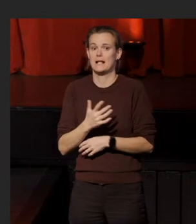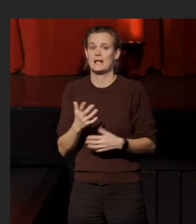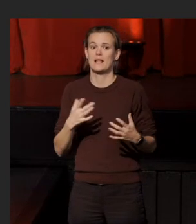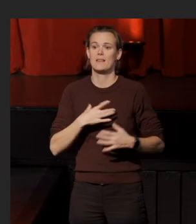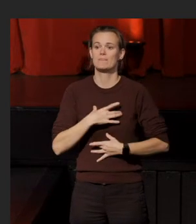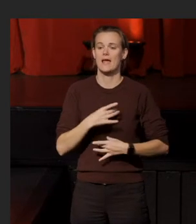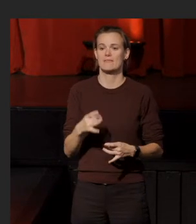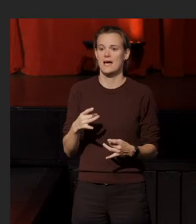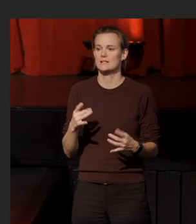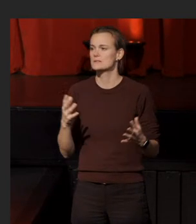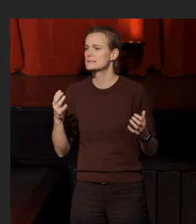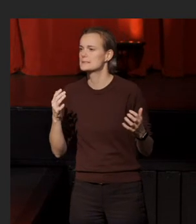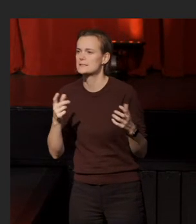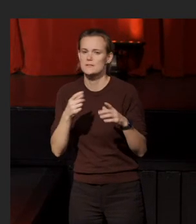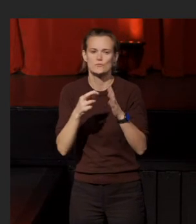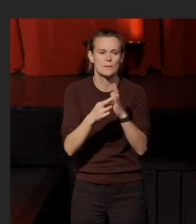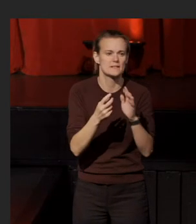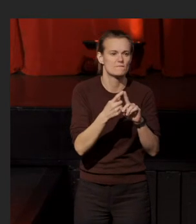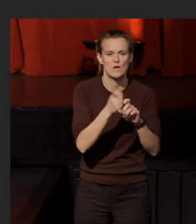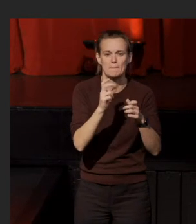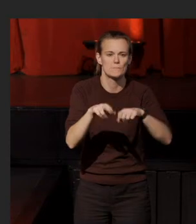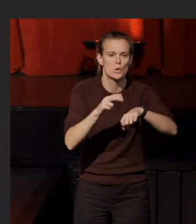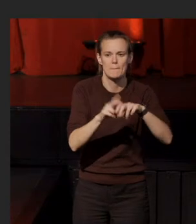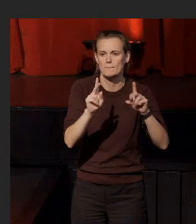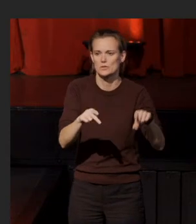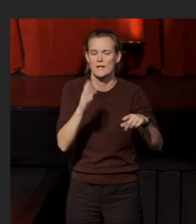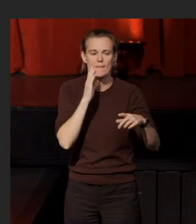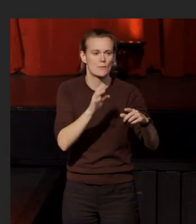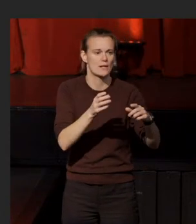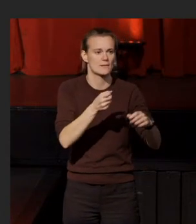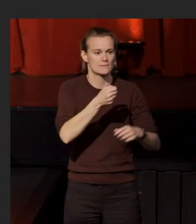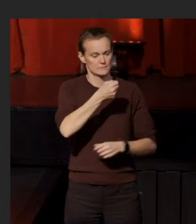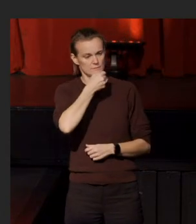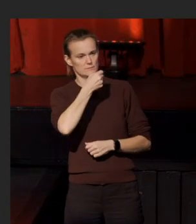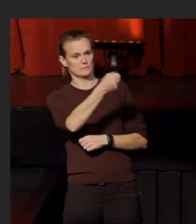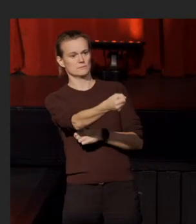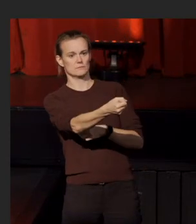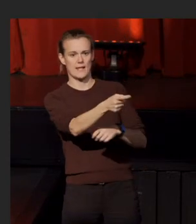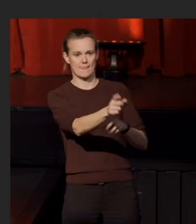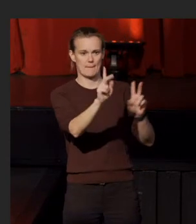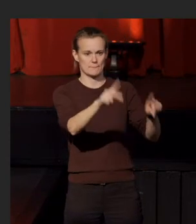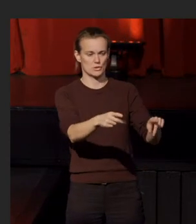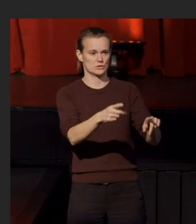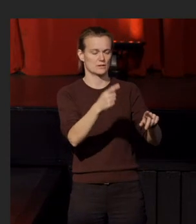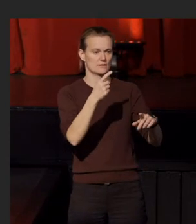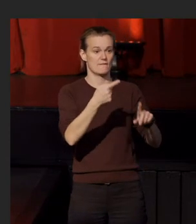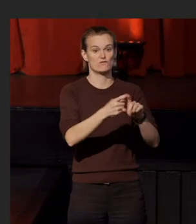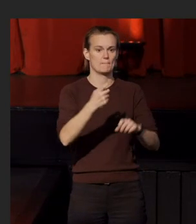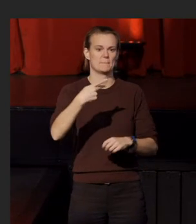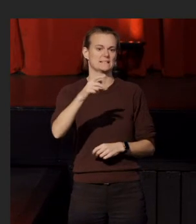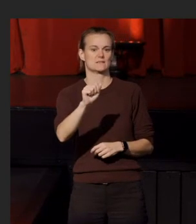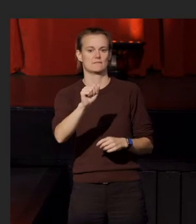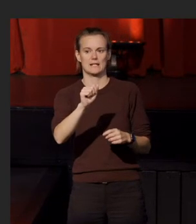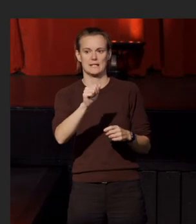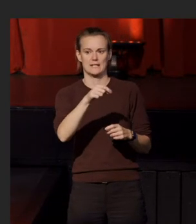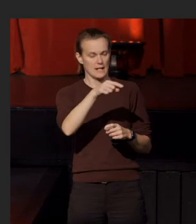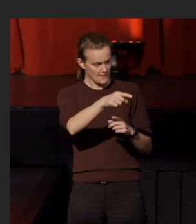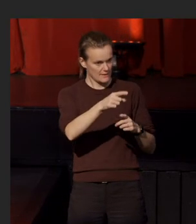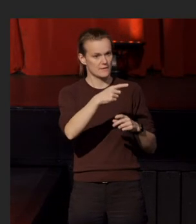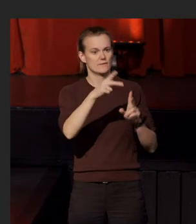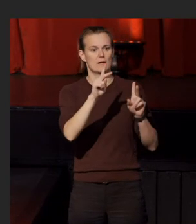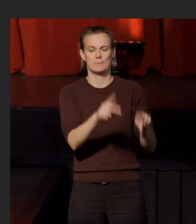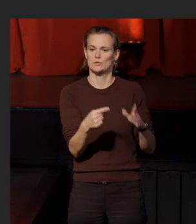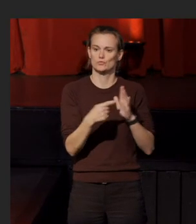into stories. So they'll interview a person in Pennsylvania, and that's the person who stands in for everybody who's going to vote for one party or the